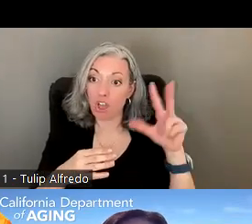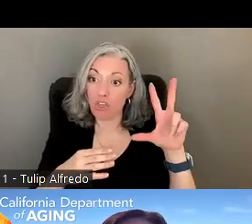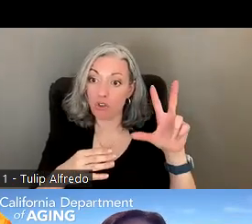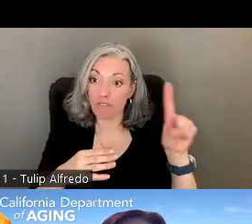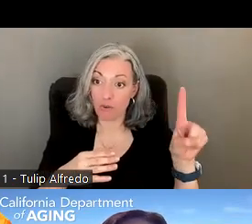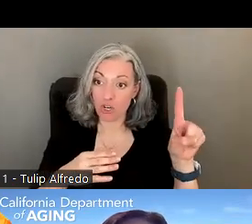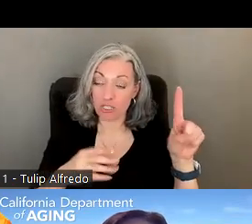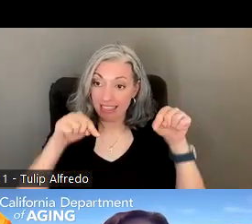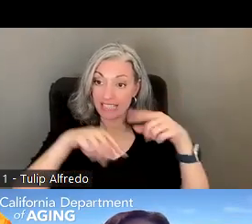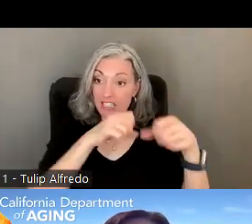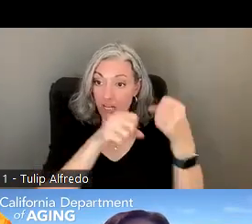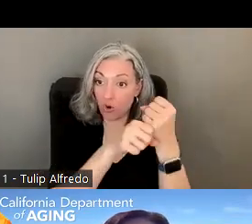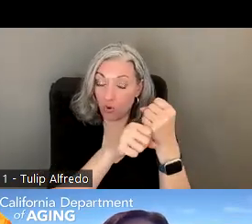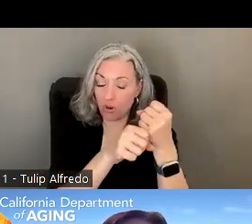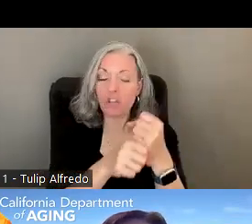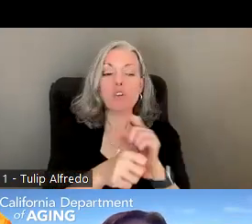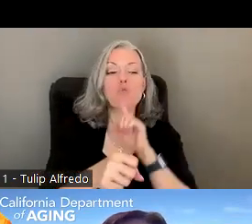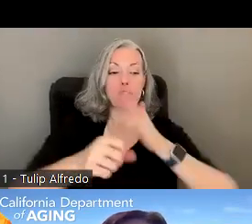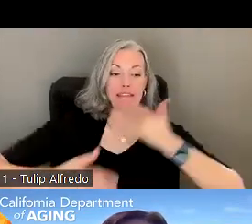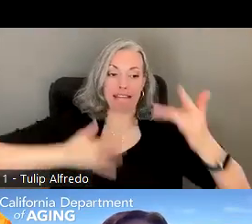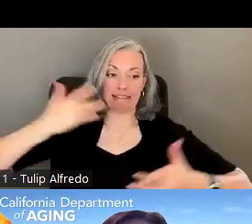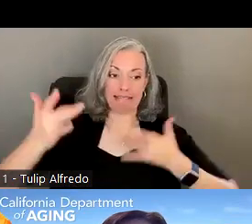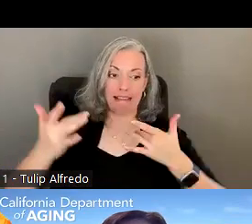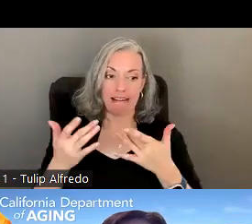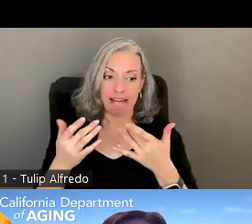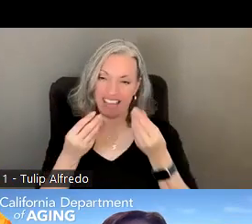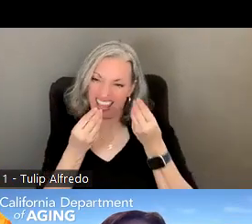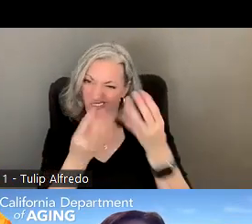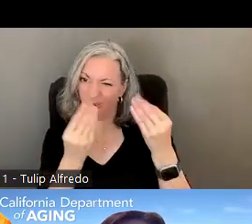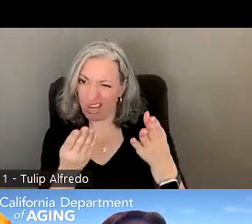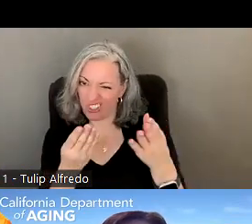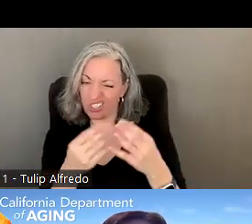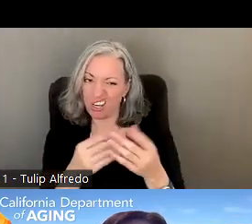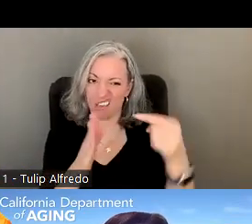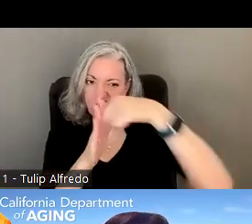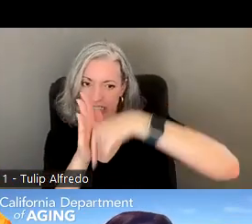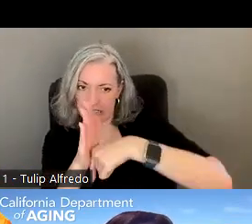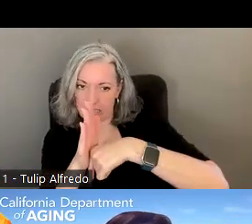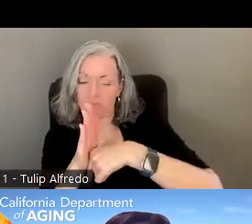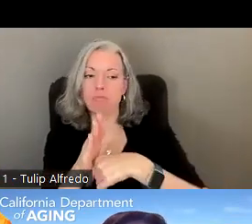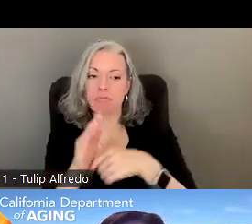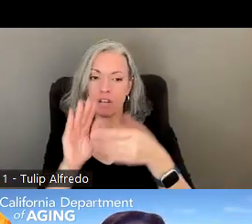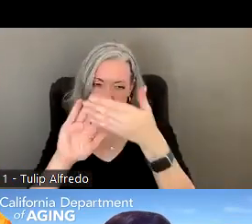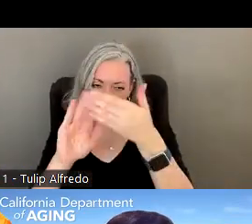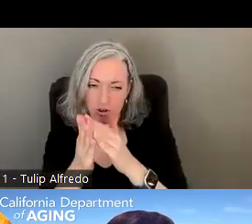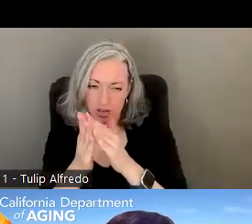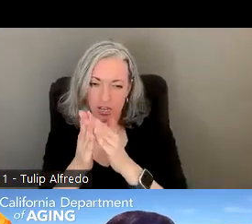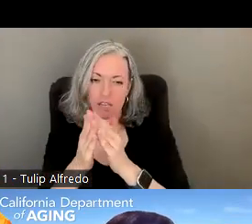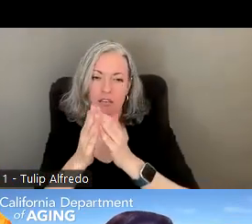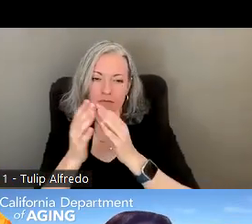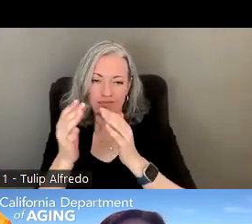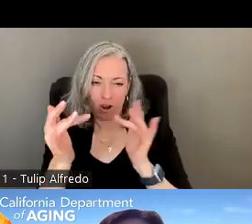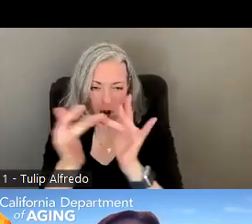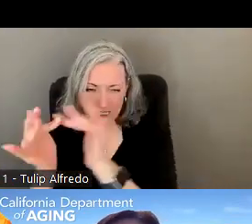31st. So a lot of exciting news there as well, as far as the depth and reach of the communities involved in that